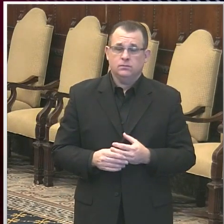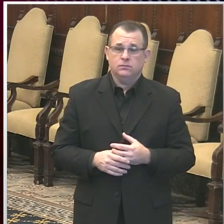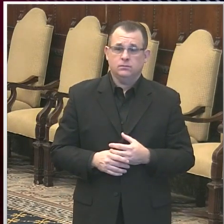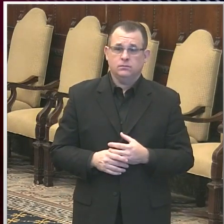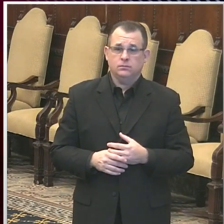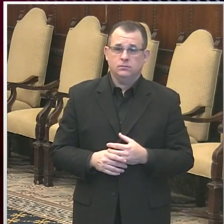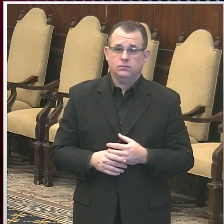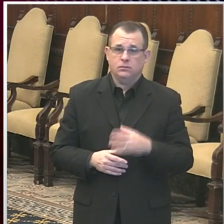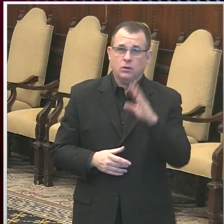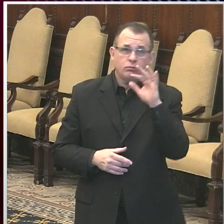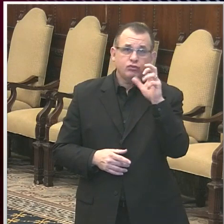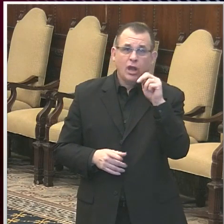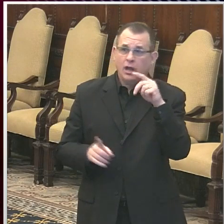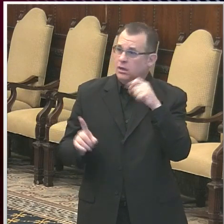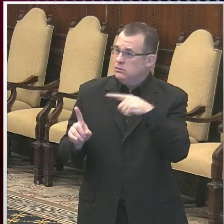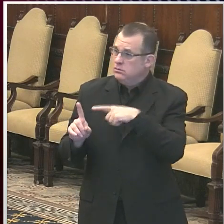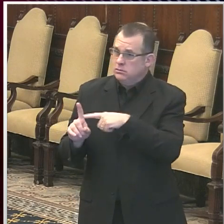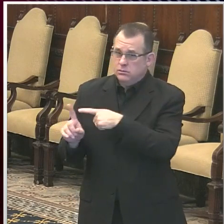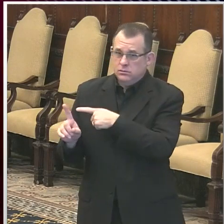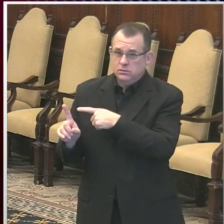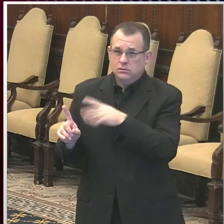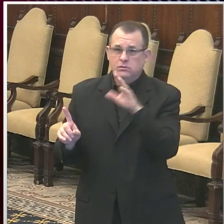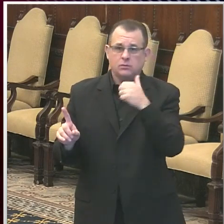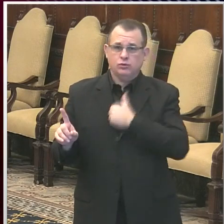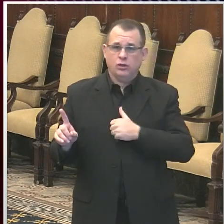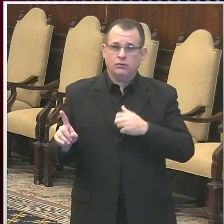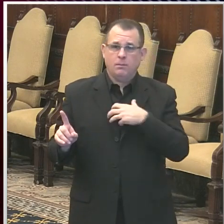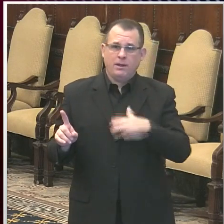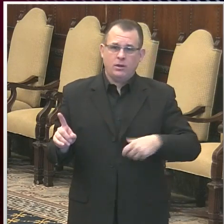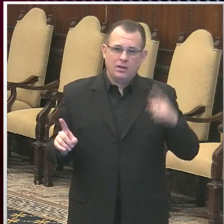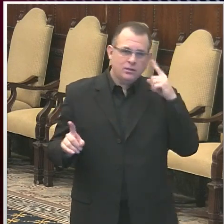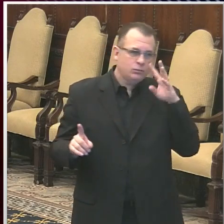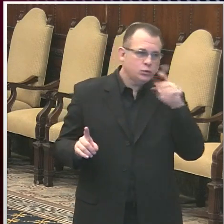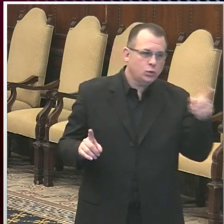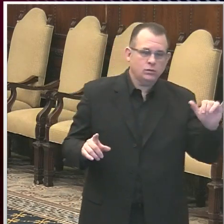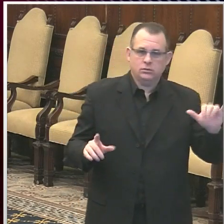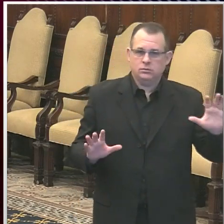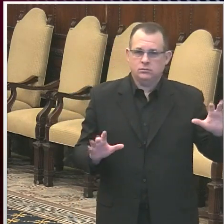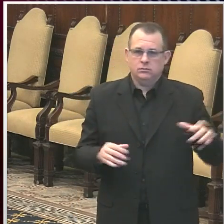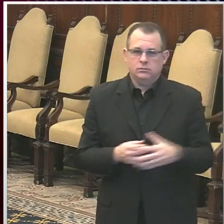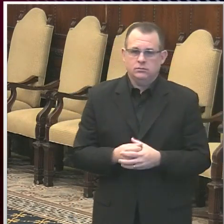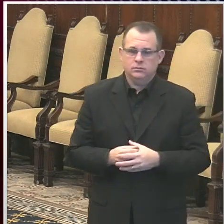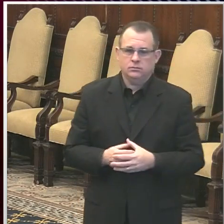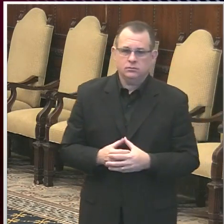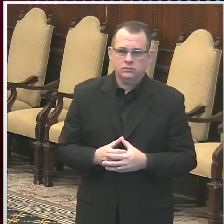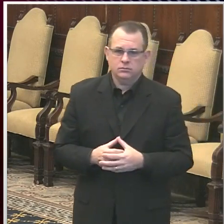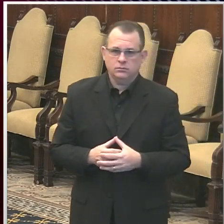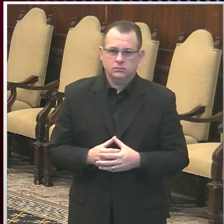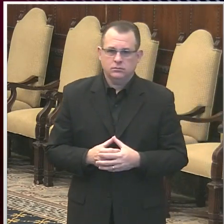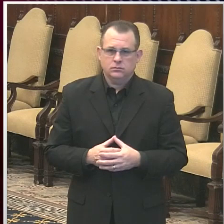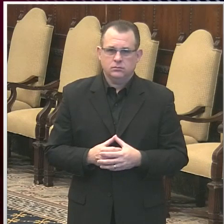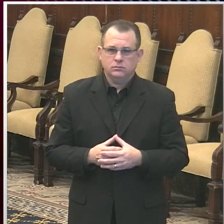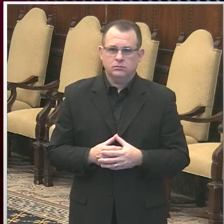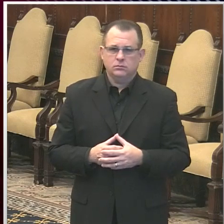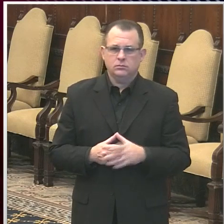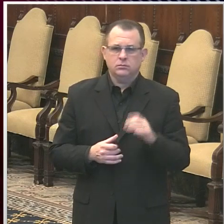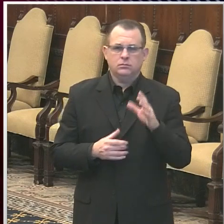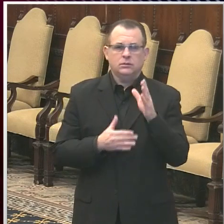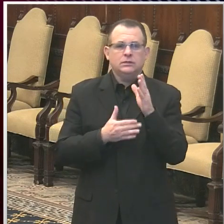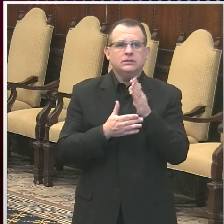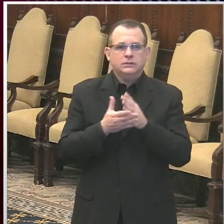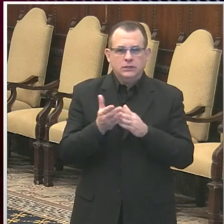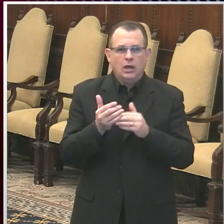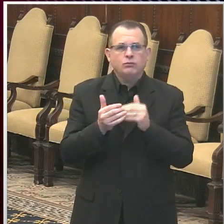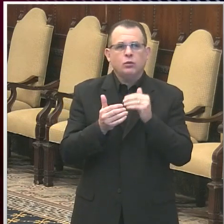Brian on? Oh, I'm sorry, Mayor. I thought you were going to take it. So we have seen some progress on